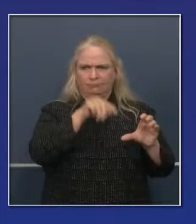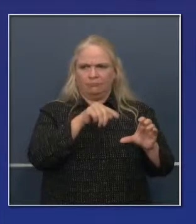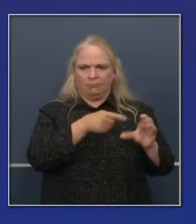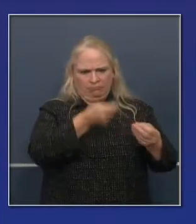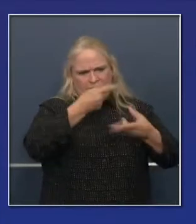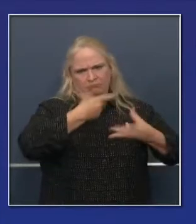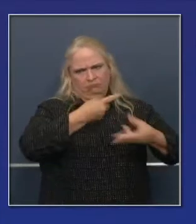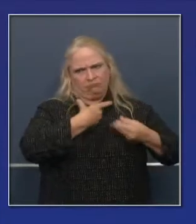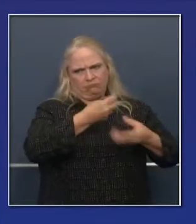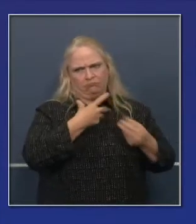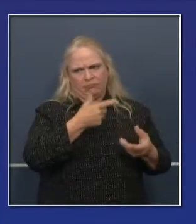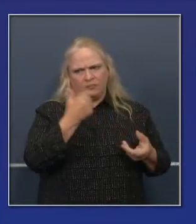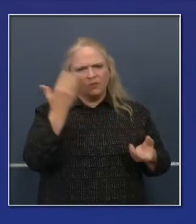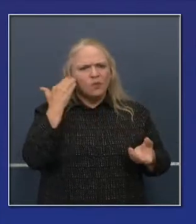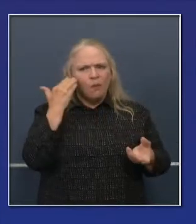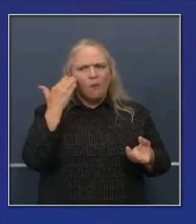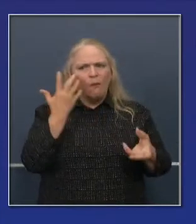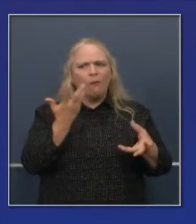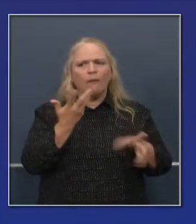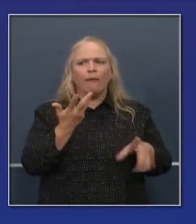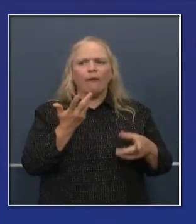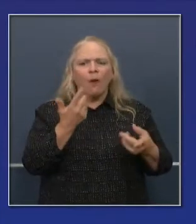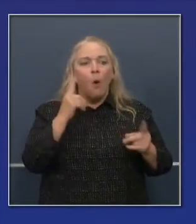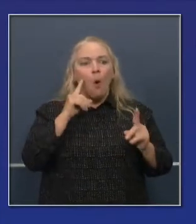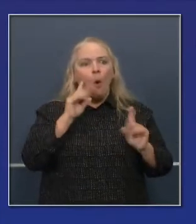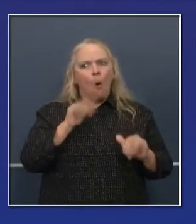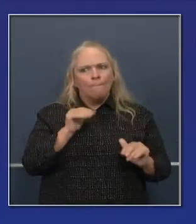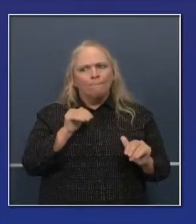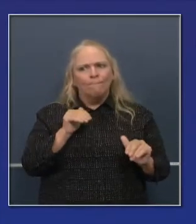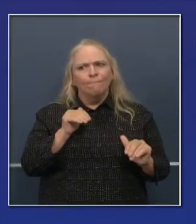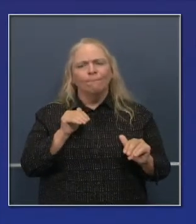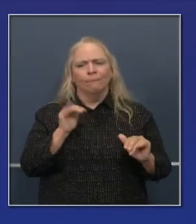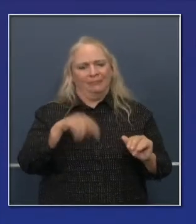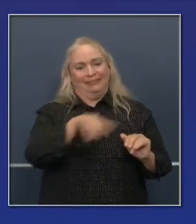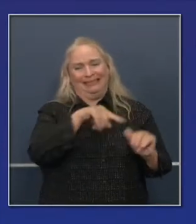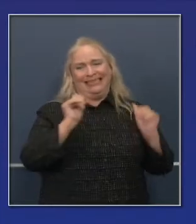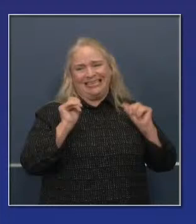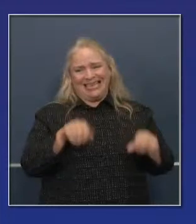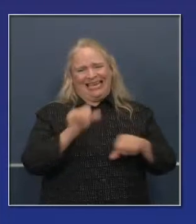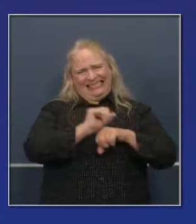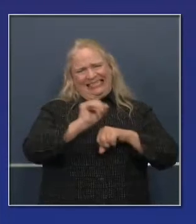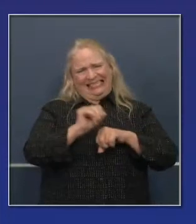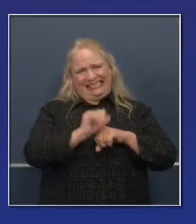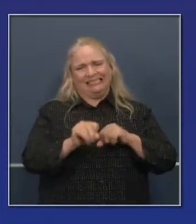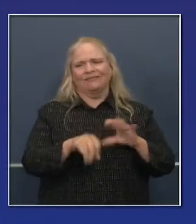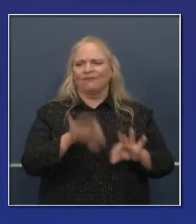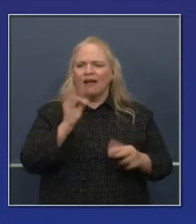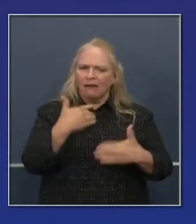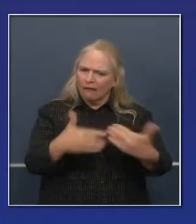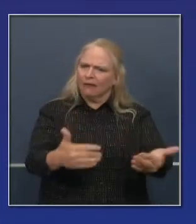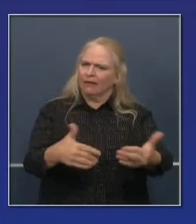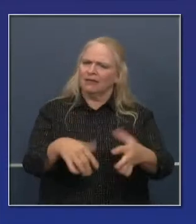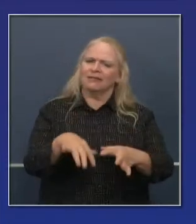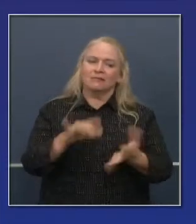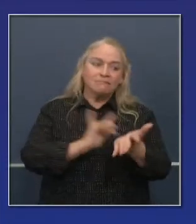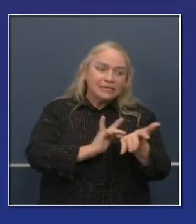offering us some rays of optimism in this space. And I just want to share that because I know that we look to the vaccines and we see that